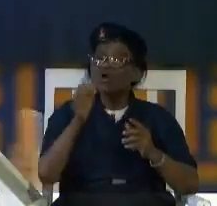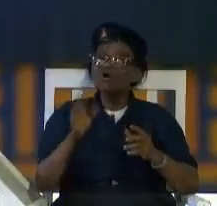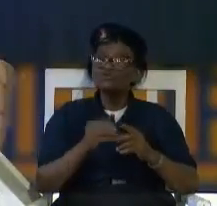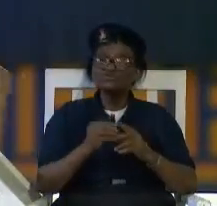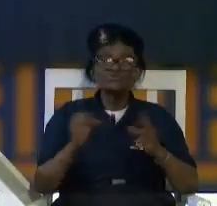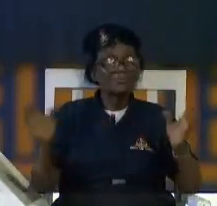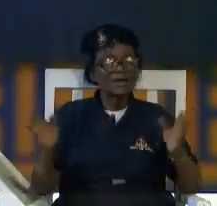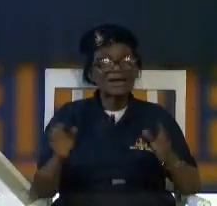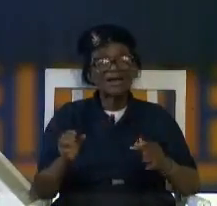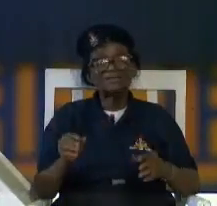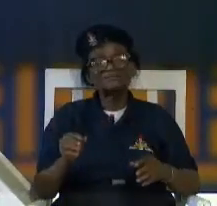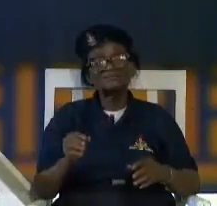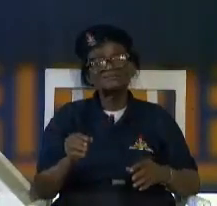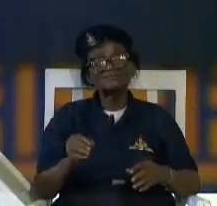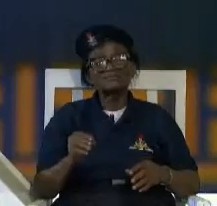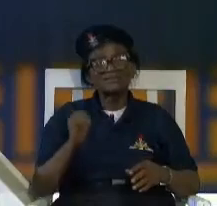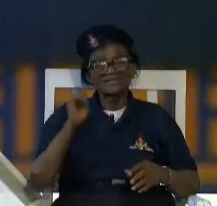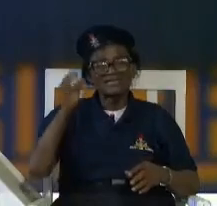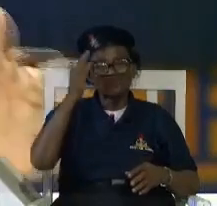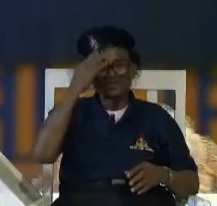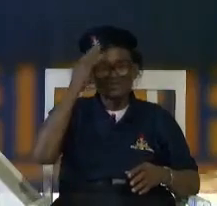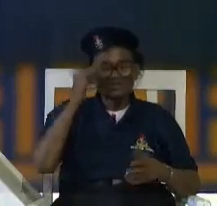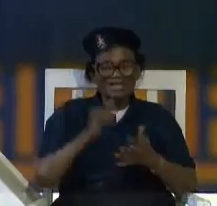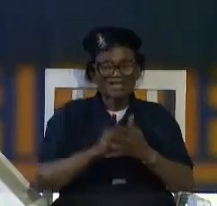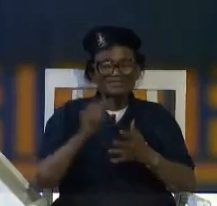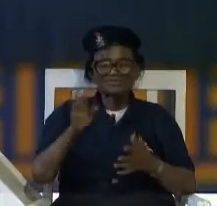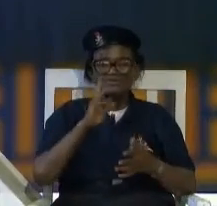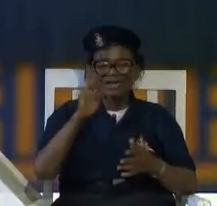He knows you are in the flesh.